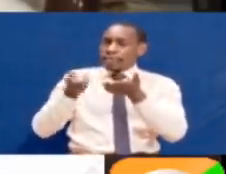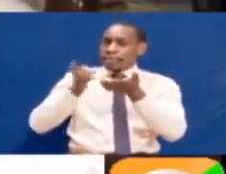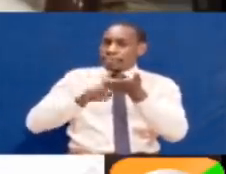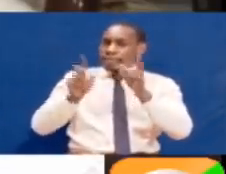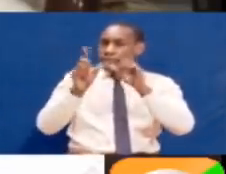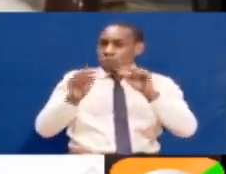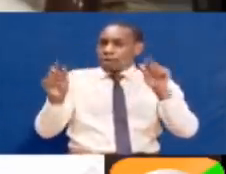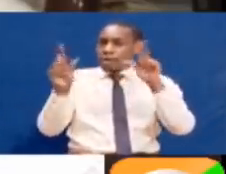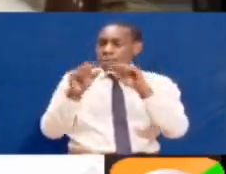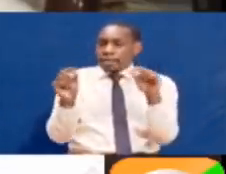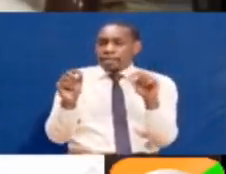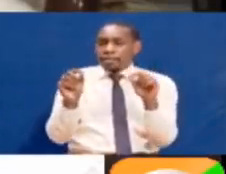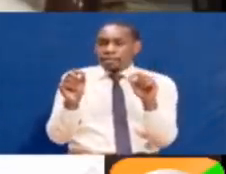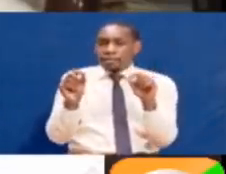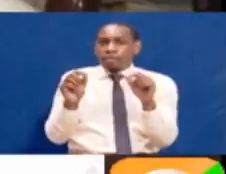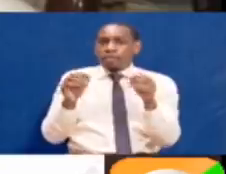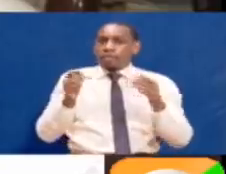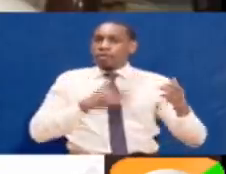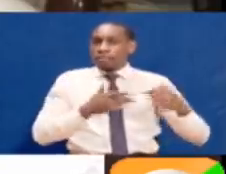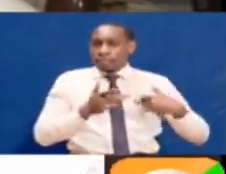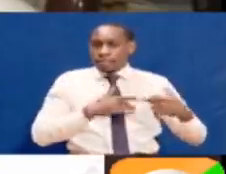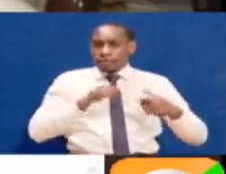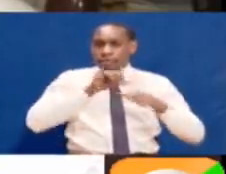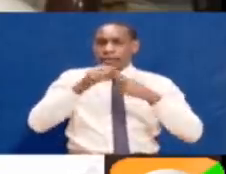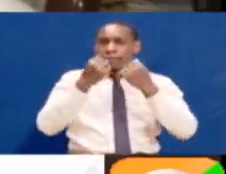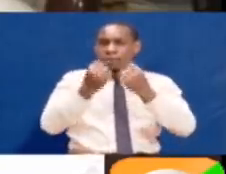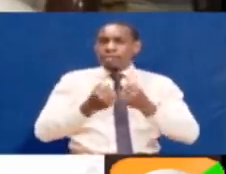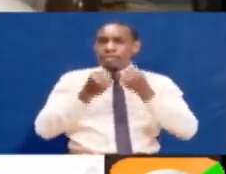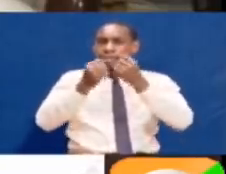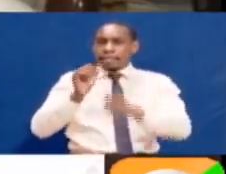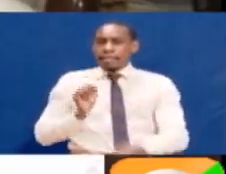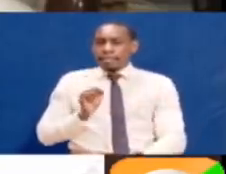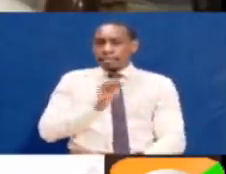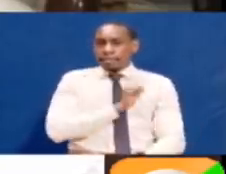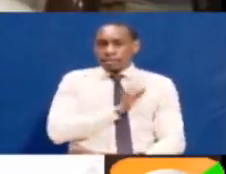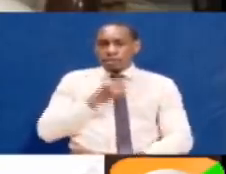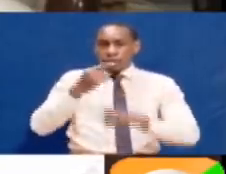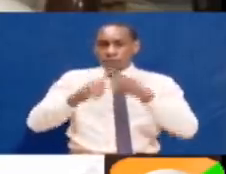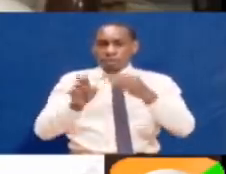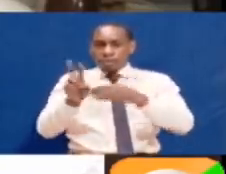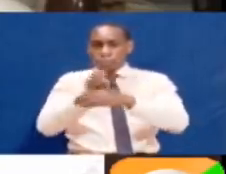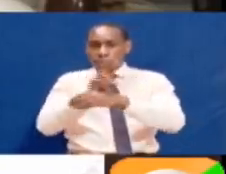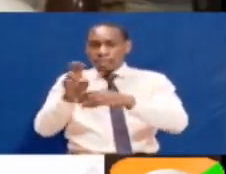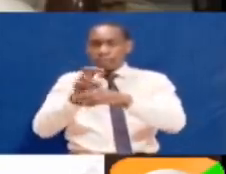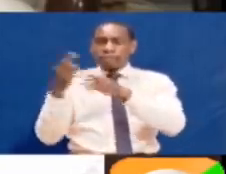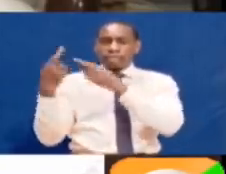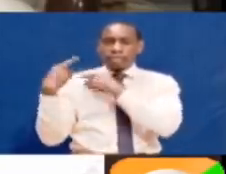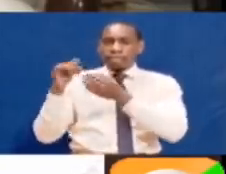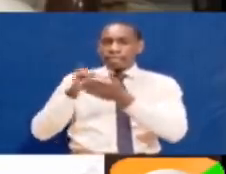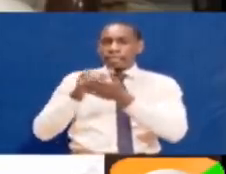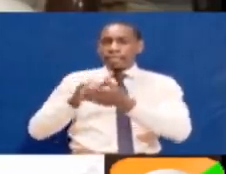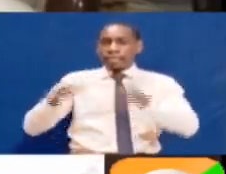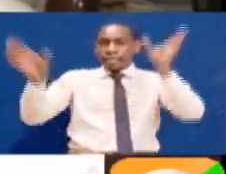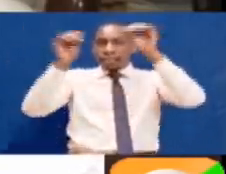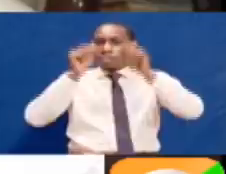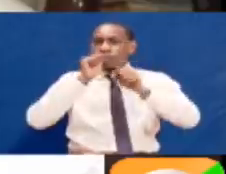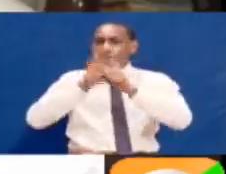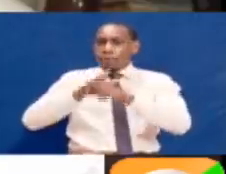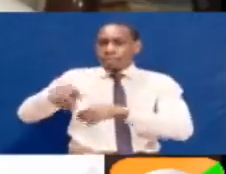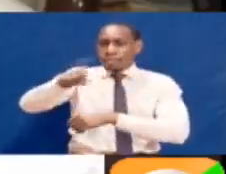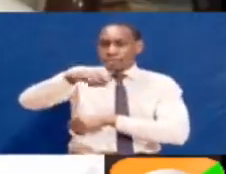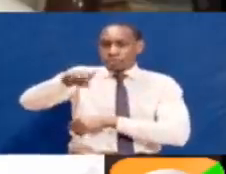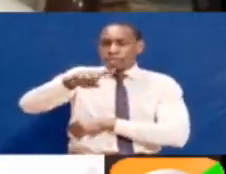was concerned about strengthening the Senate to carry it out its oversight mandate, mm-hmm. which the president promised